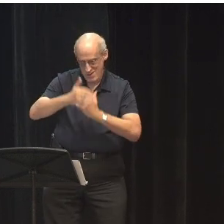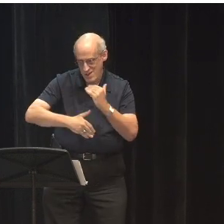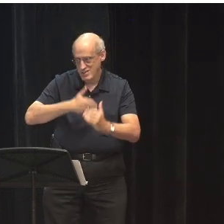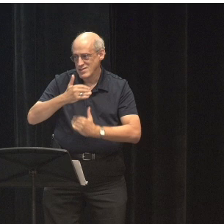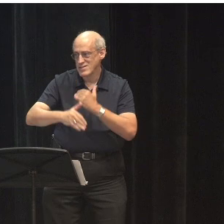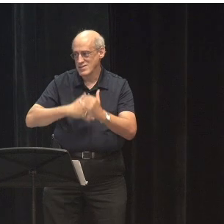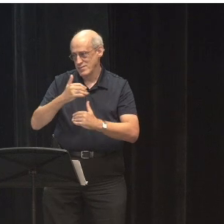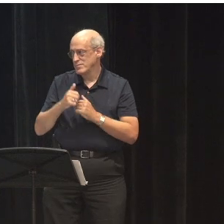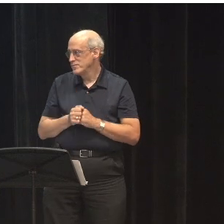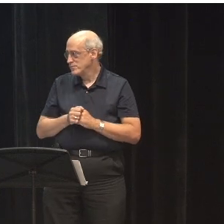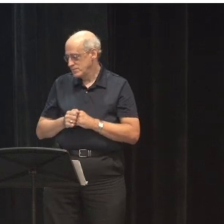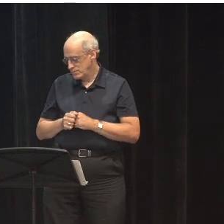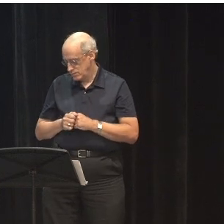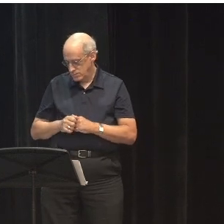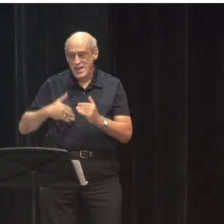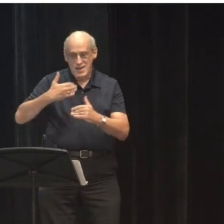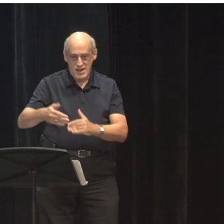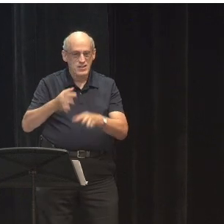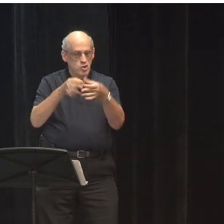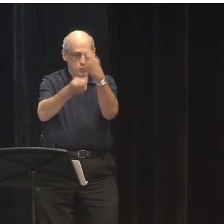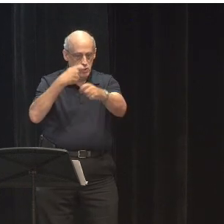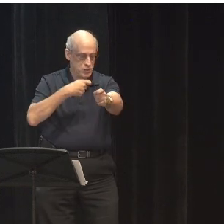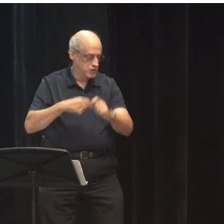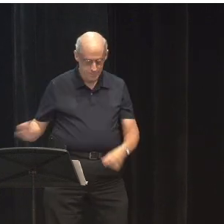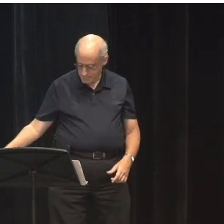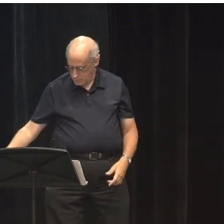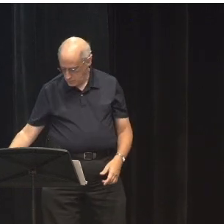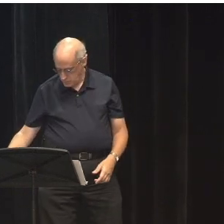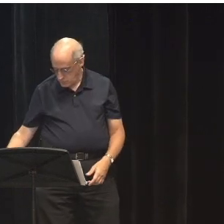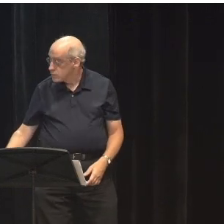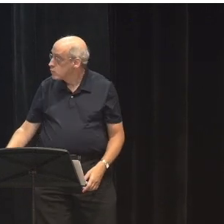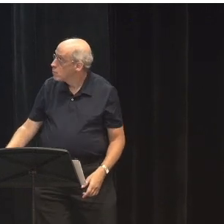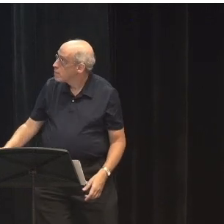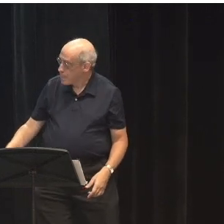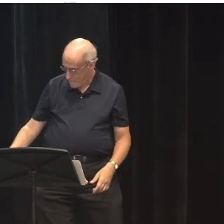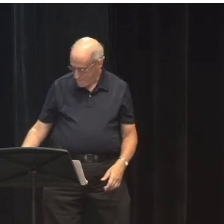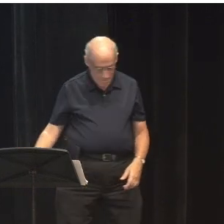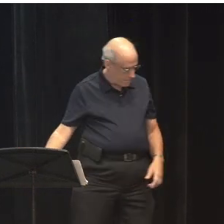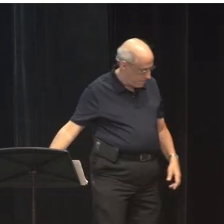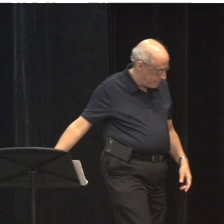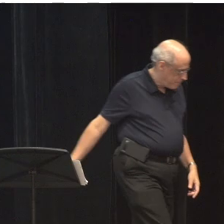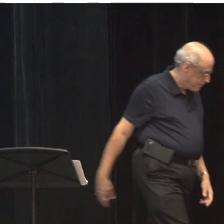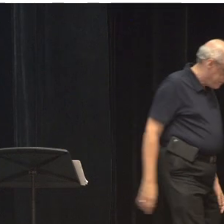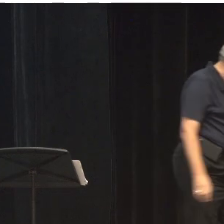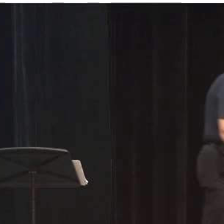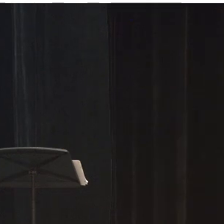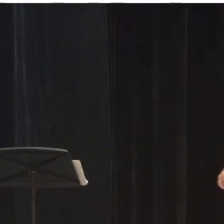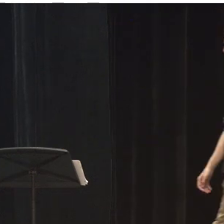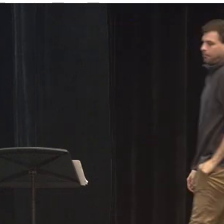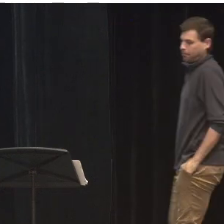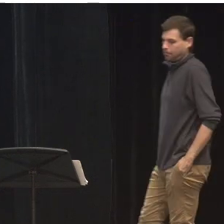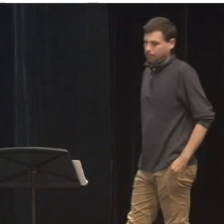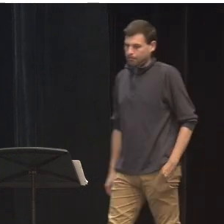it's a large construction project. Next slide, please. This slide breaks the project into